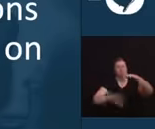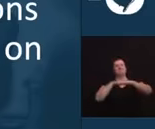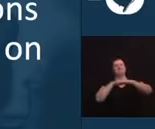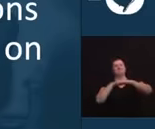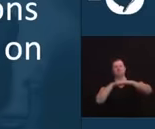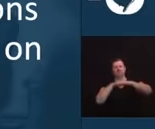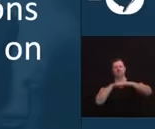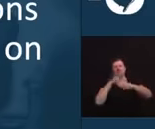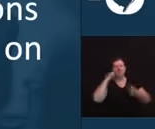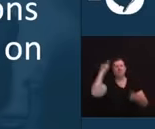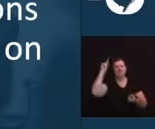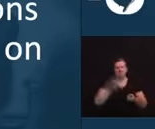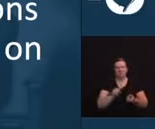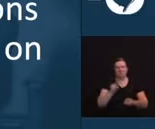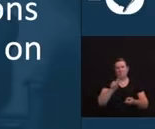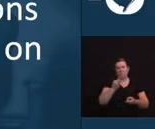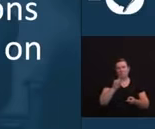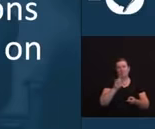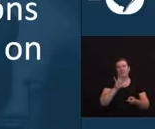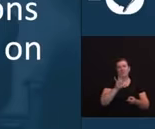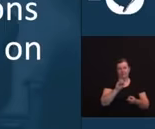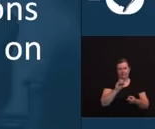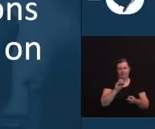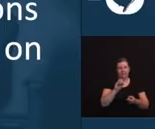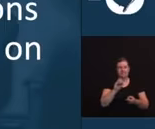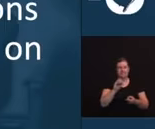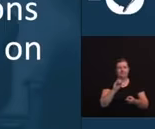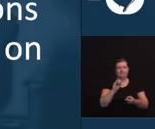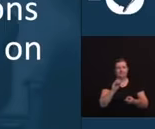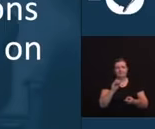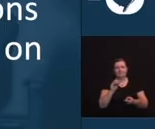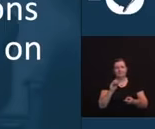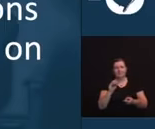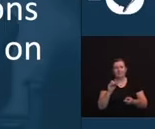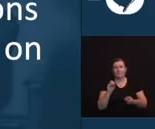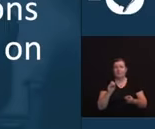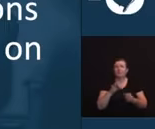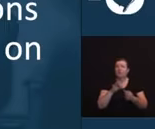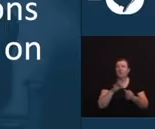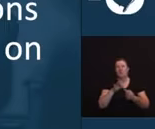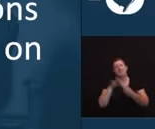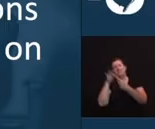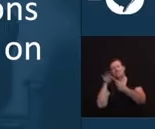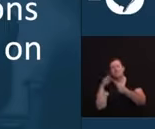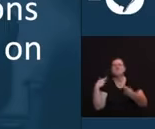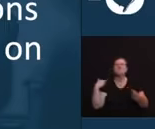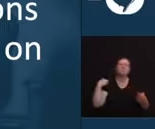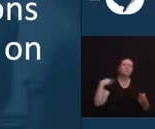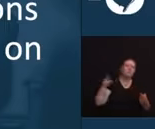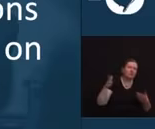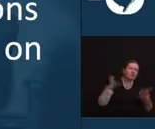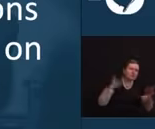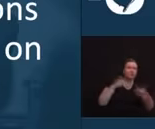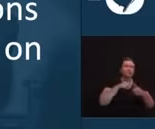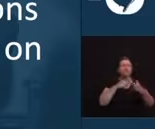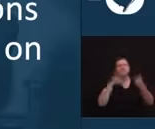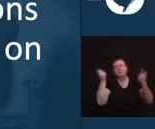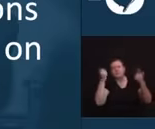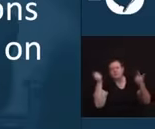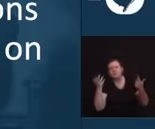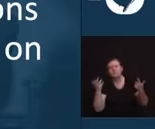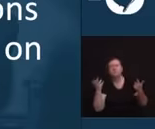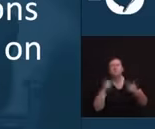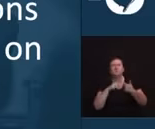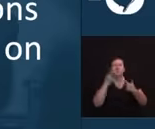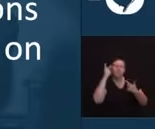down to 150, again with the exceptions for religious services or celebrations, political activities, wedding